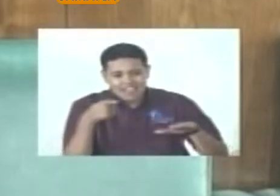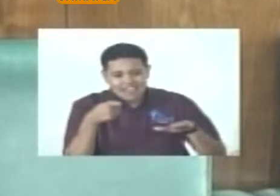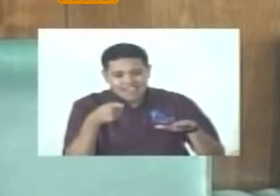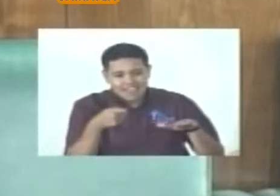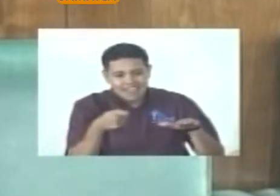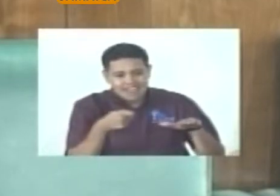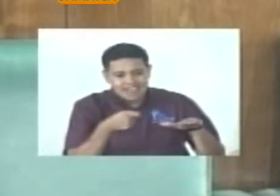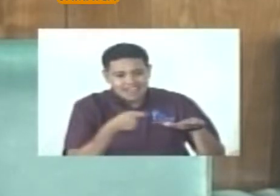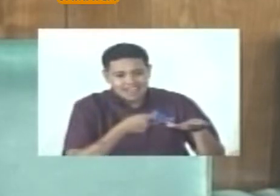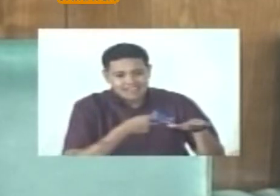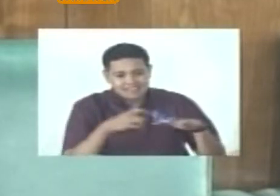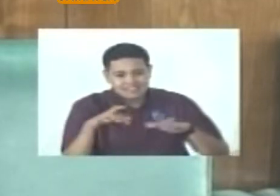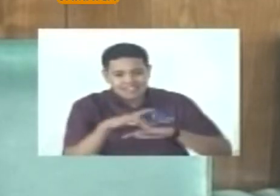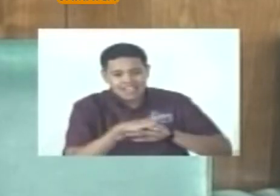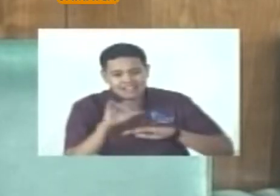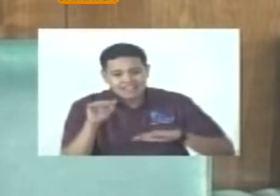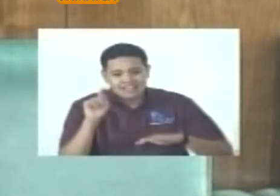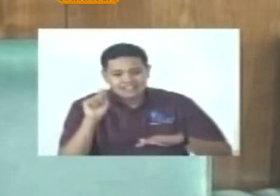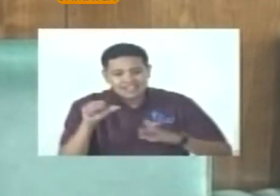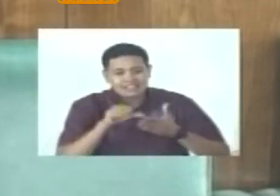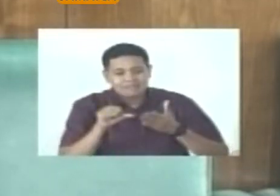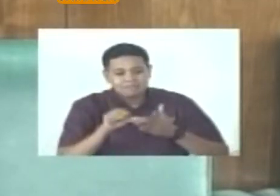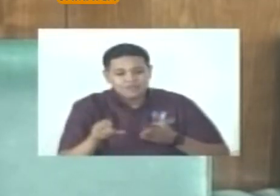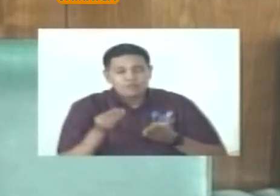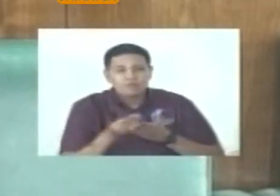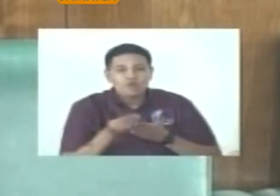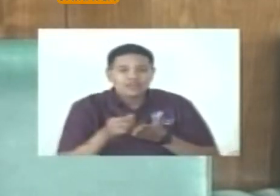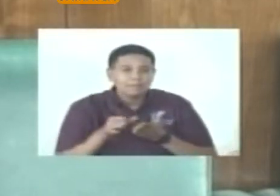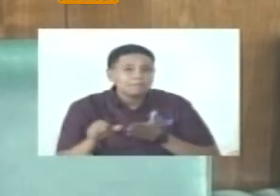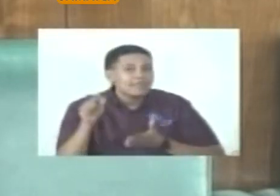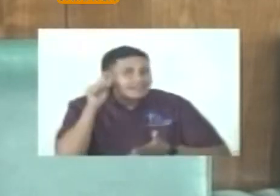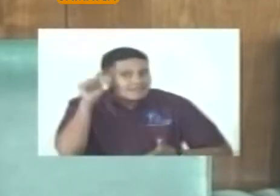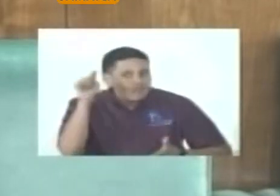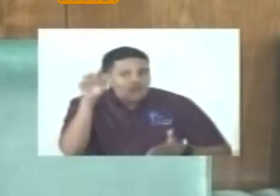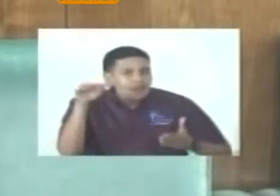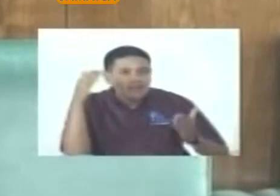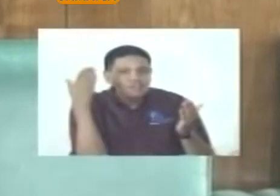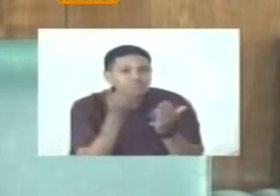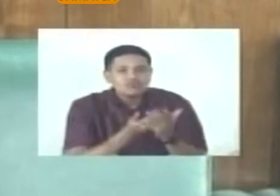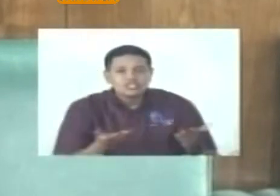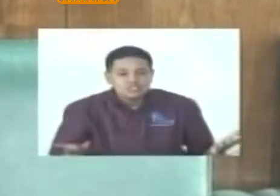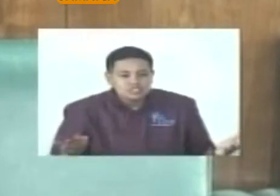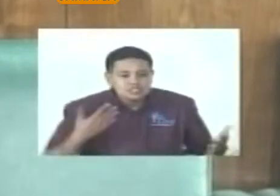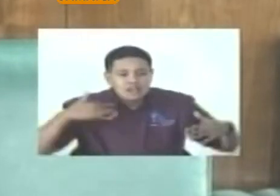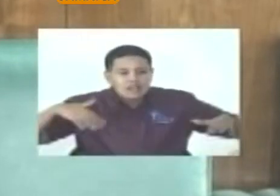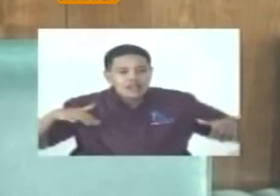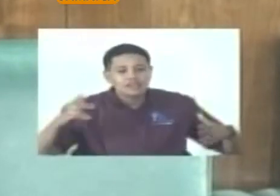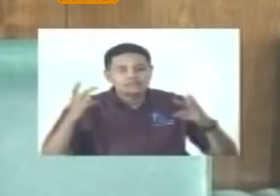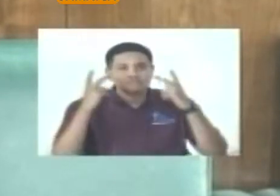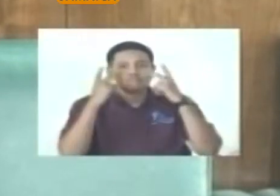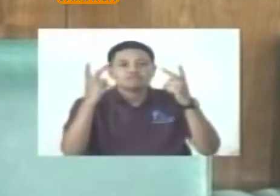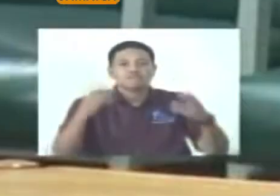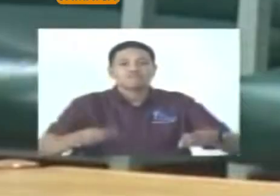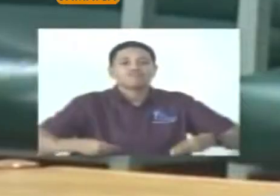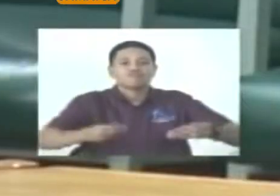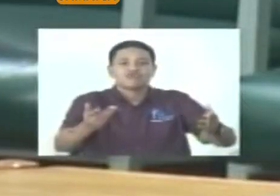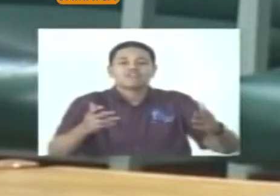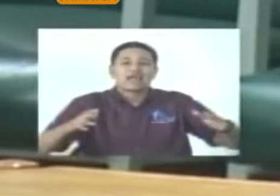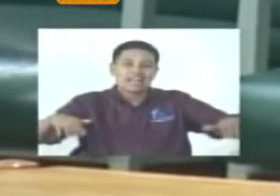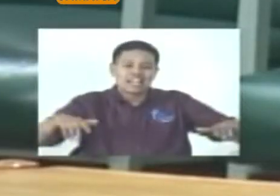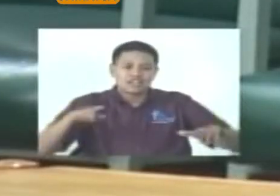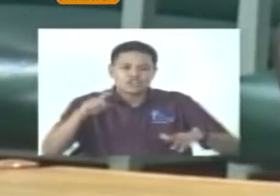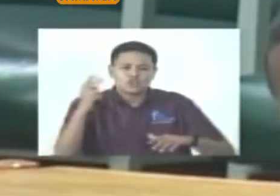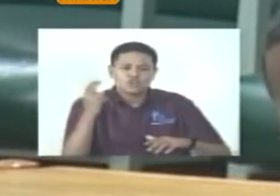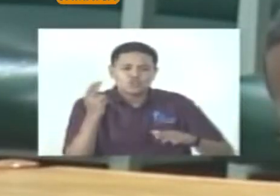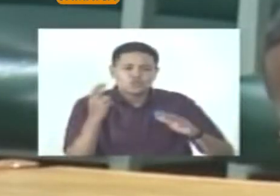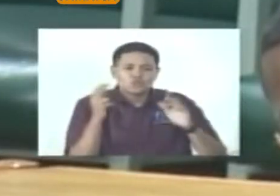handheld scanners that taxpayers' money has paid for and have not yet been delivered. Did you use the